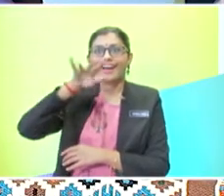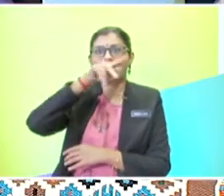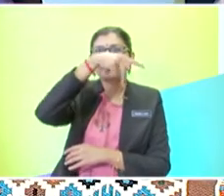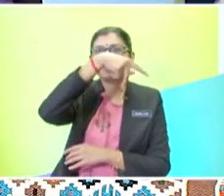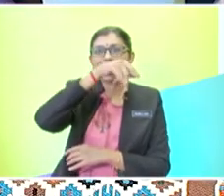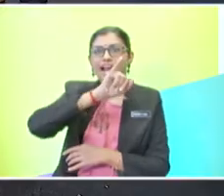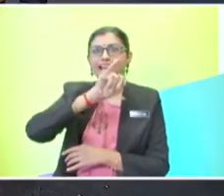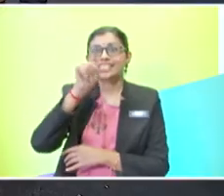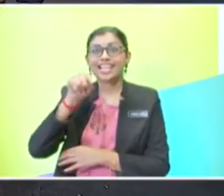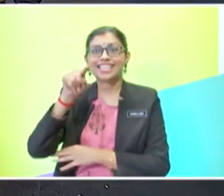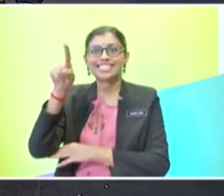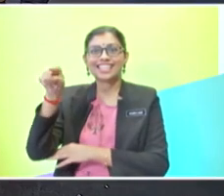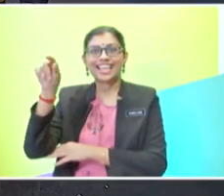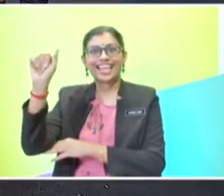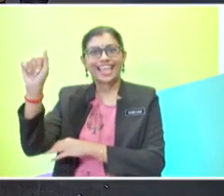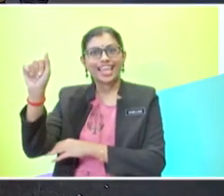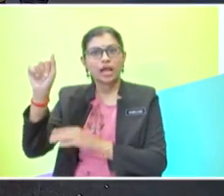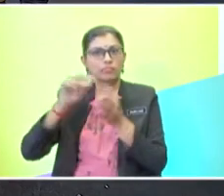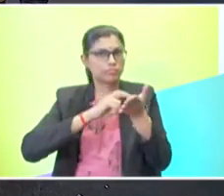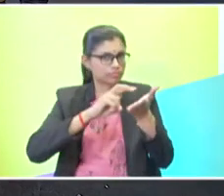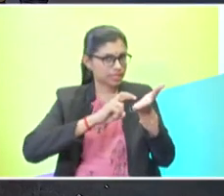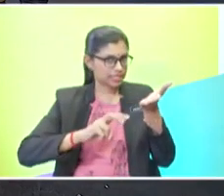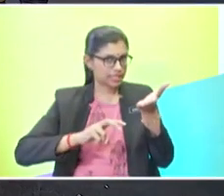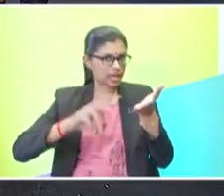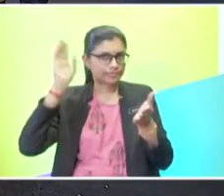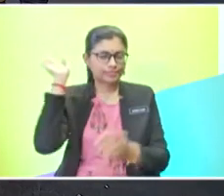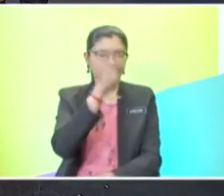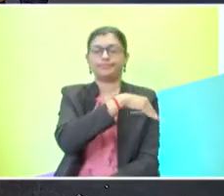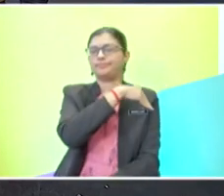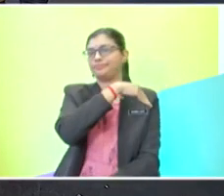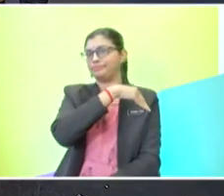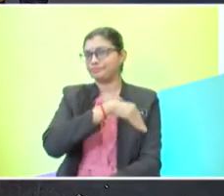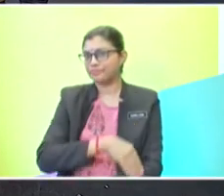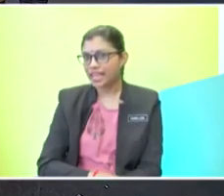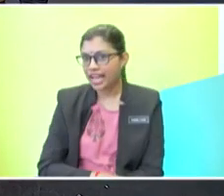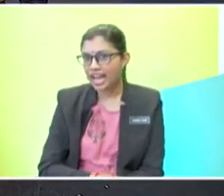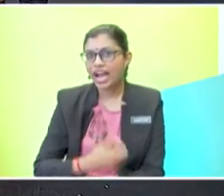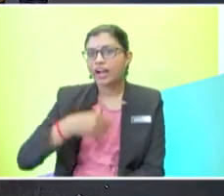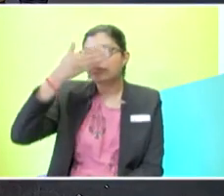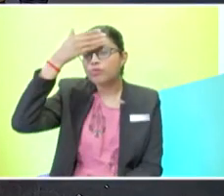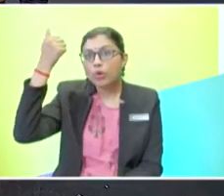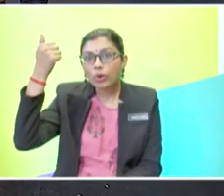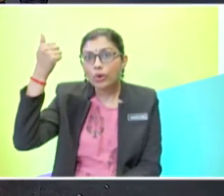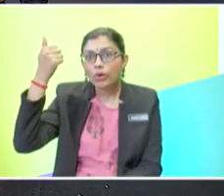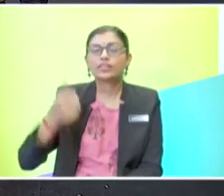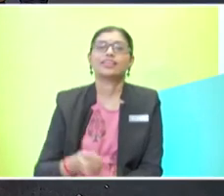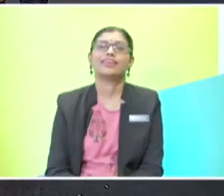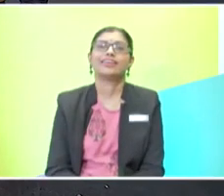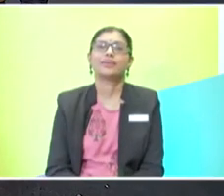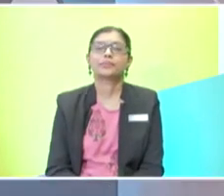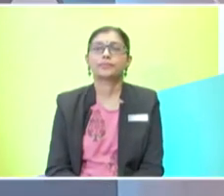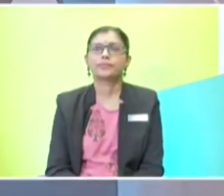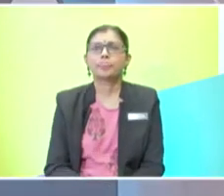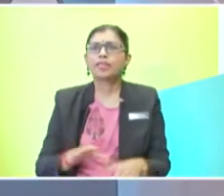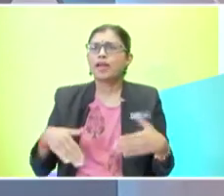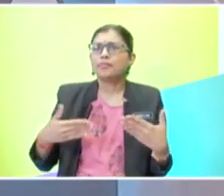pizza. Oh, pizza! Yeah! Oh, no wonder I can't read it. We need to rearrange the letters. That's right. Oh, but